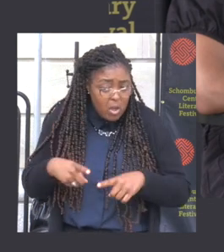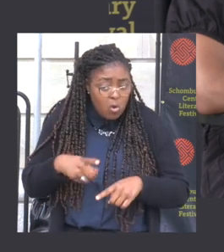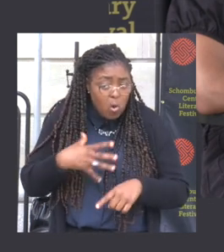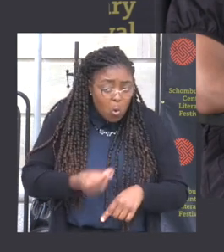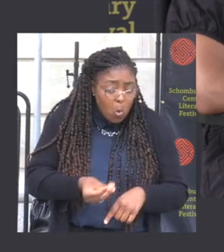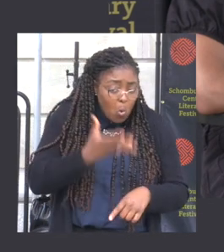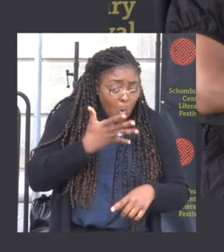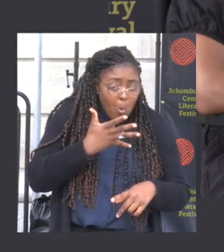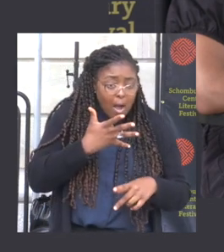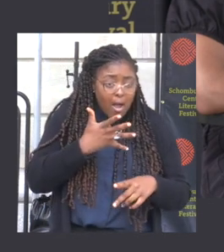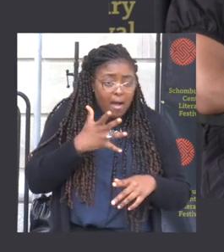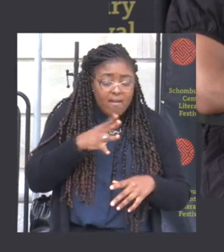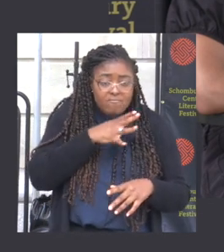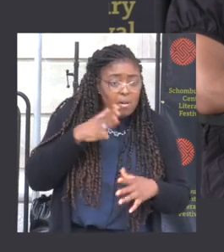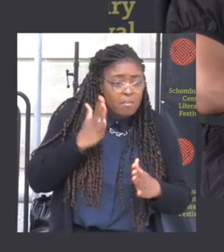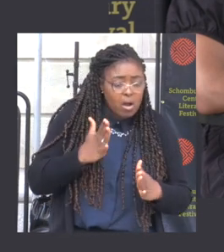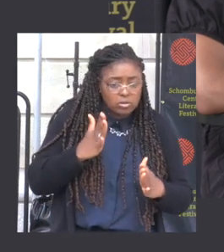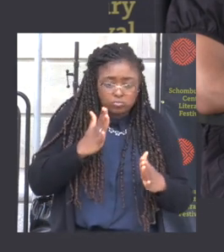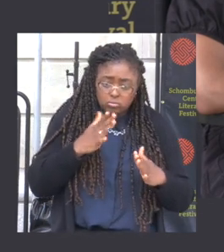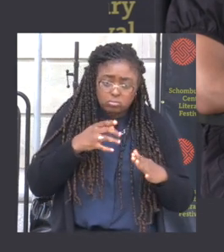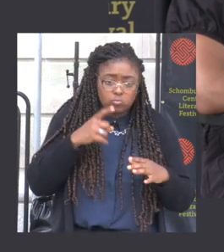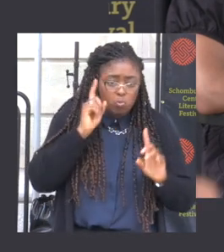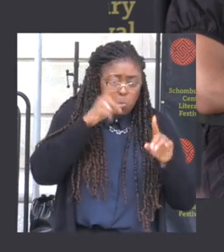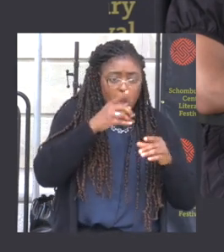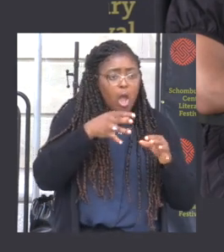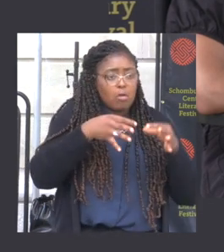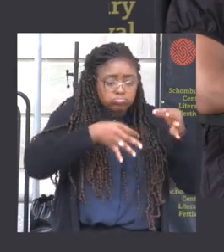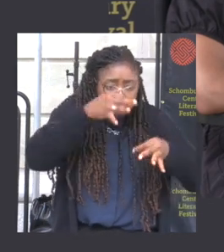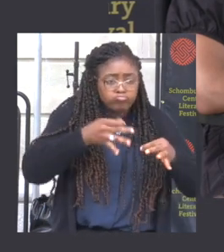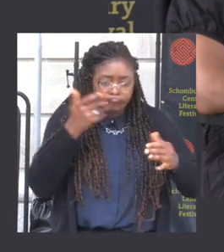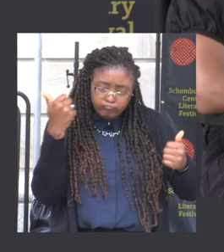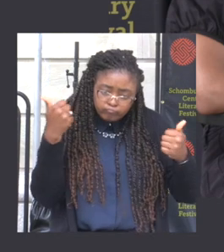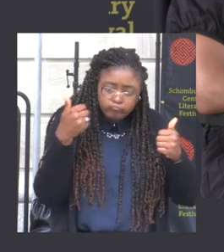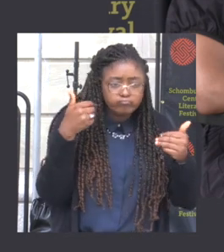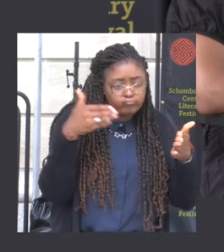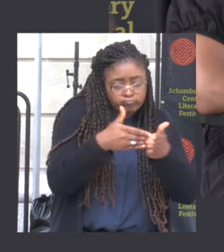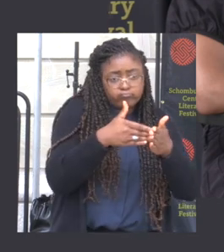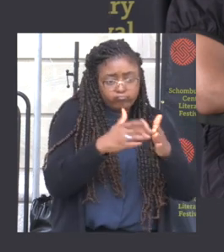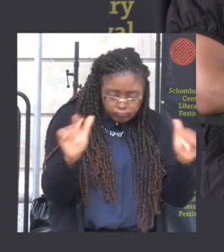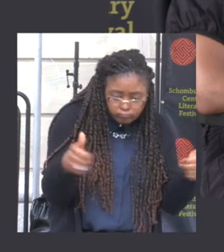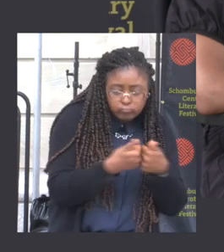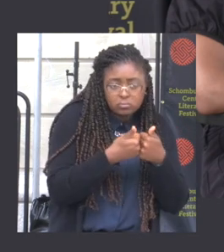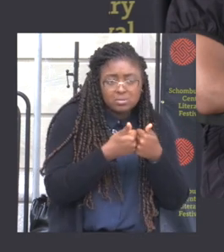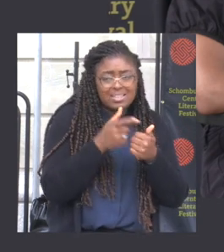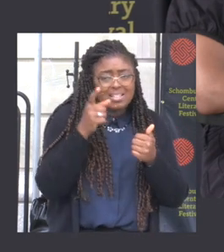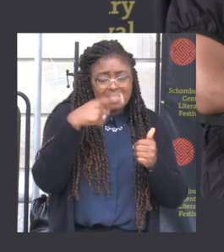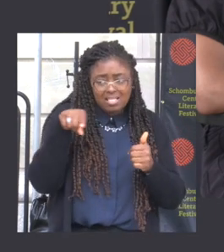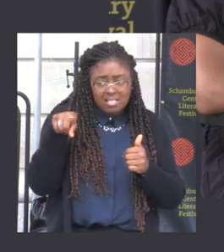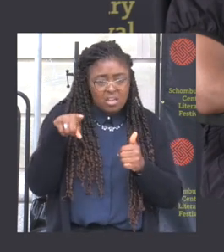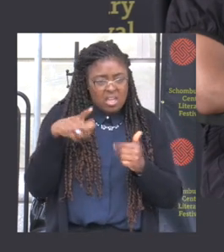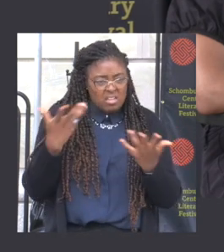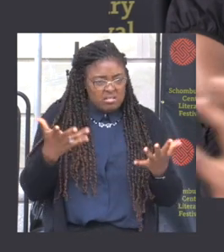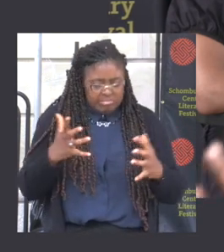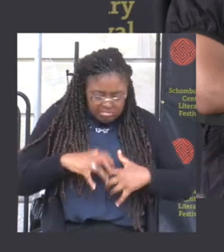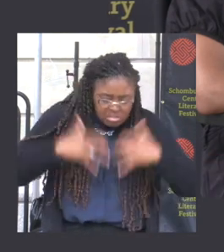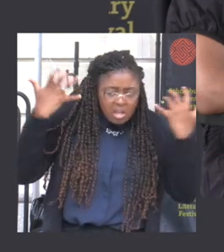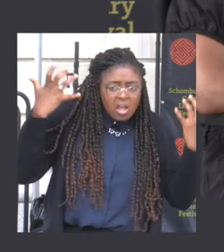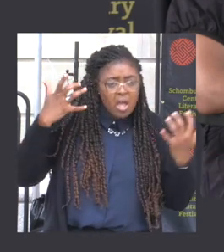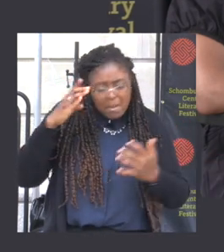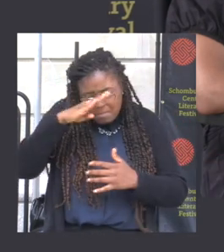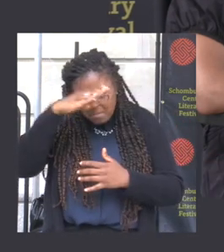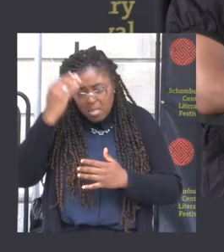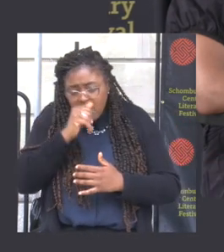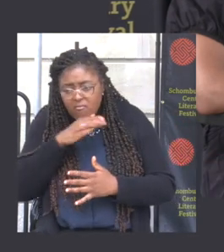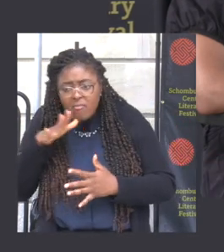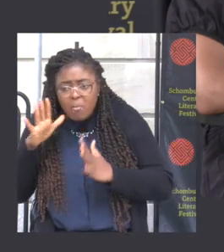it in court. They were so incensed that Black farmers, who have been like exploited and unsupported at